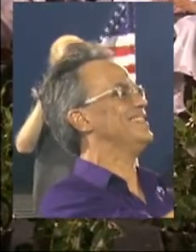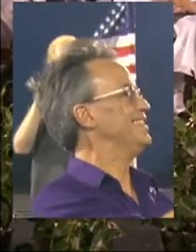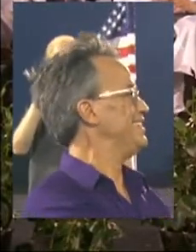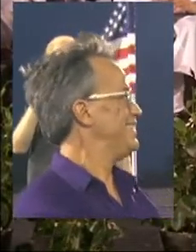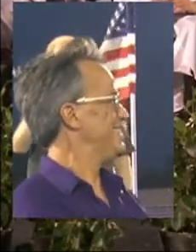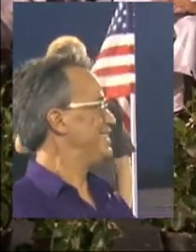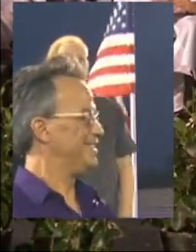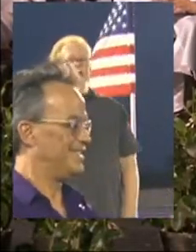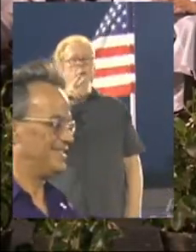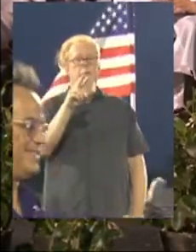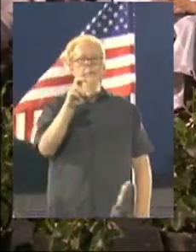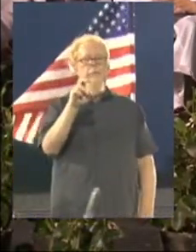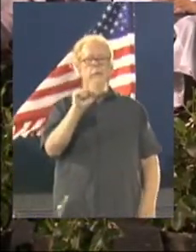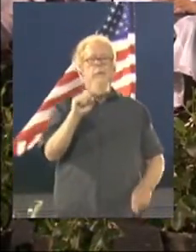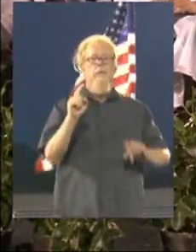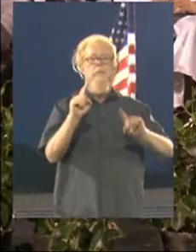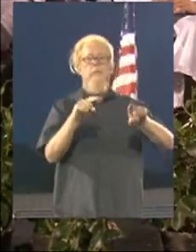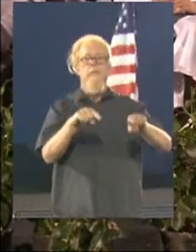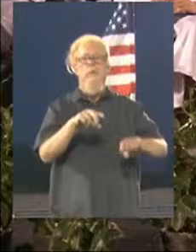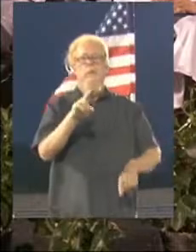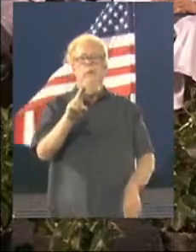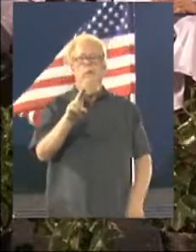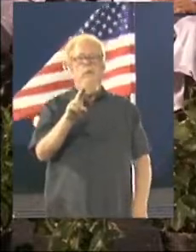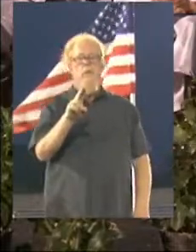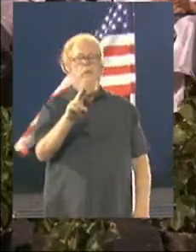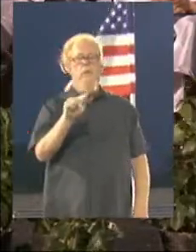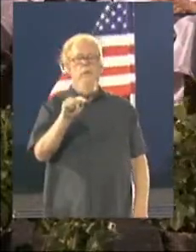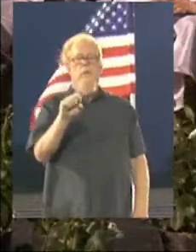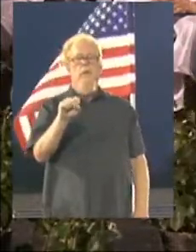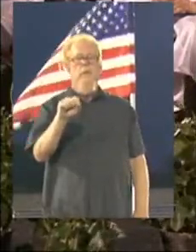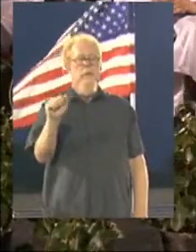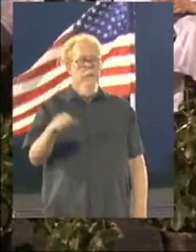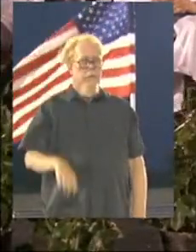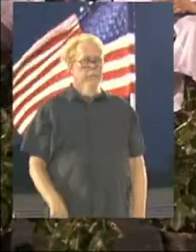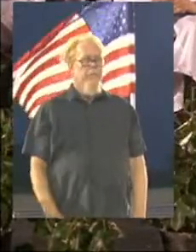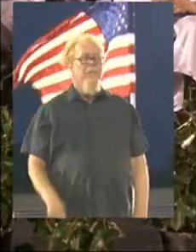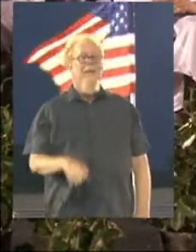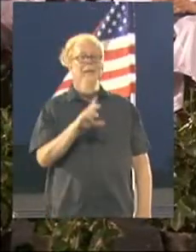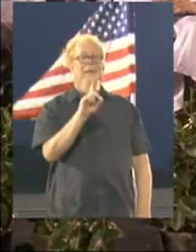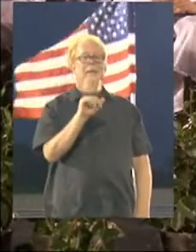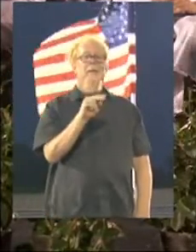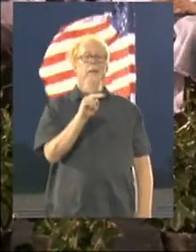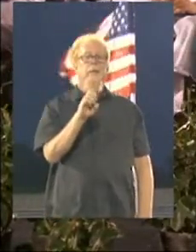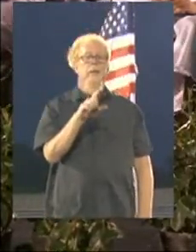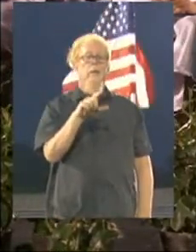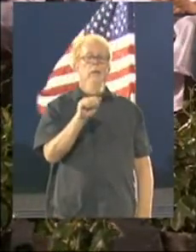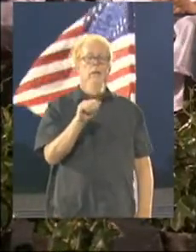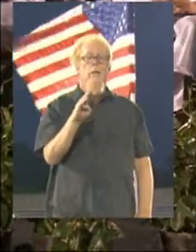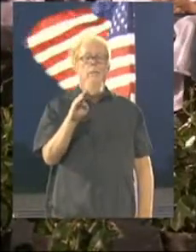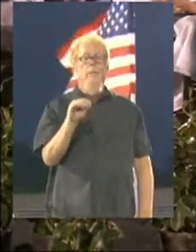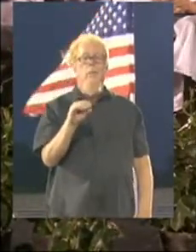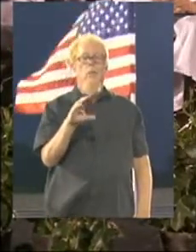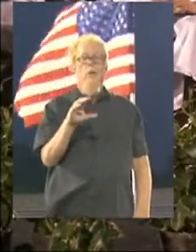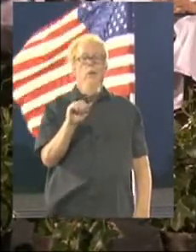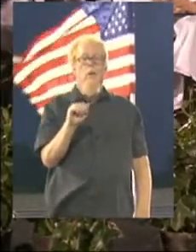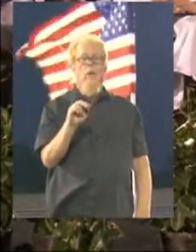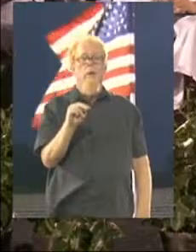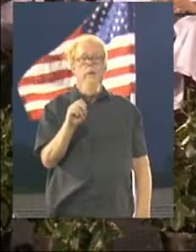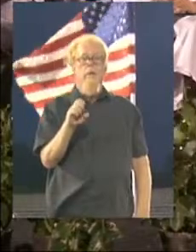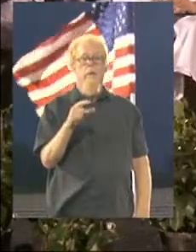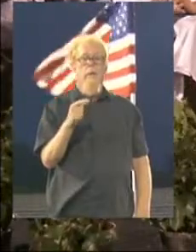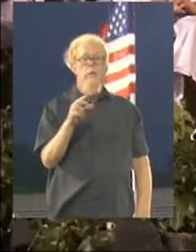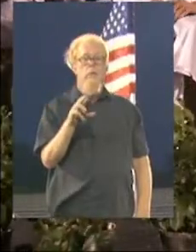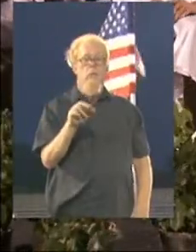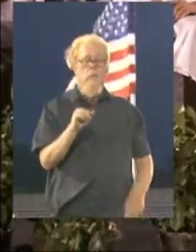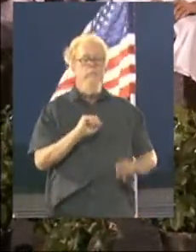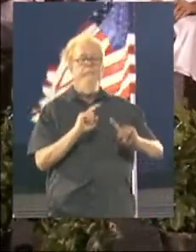of Texas at San Antonio. Daniela E. Bocanegra will be attending Texas A&M University,